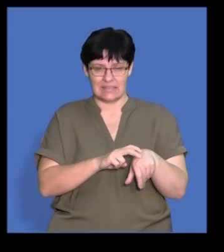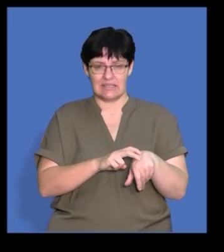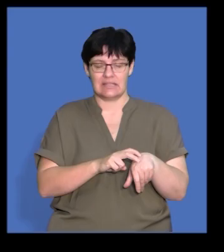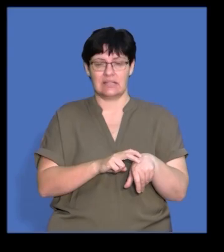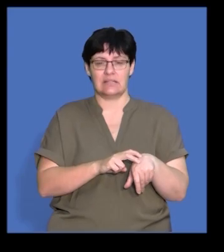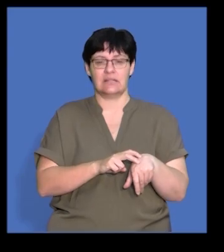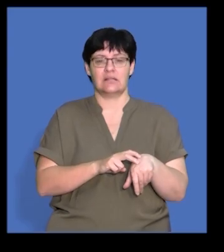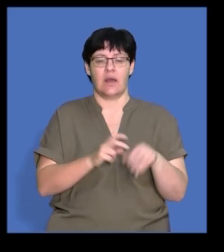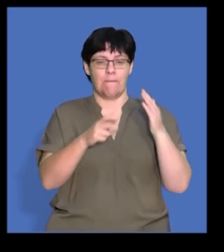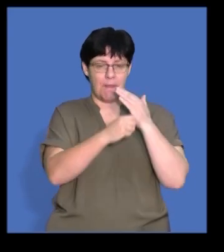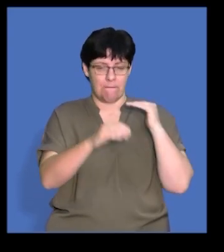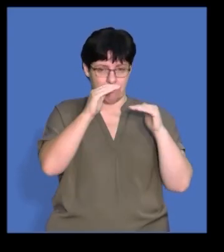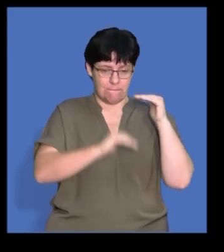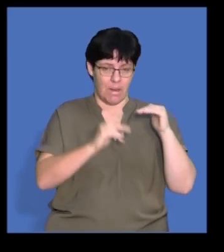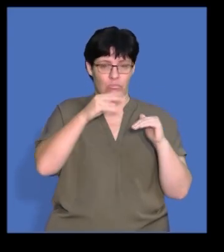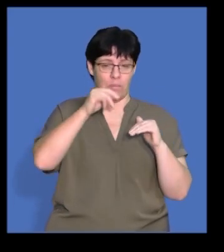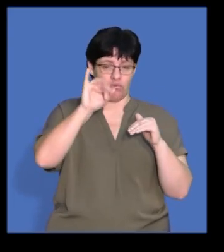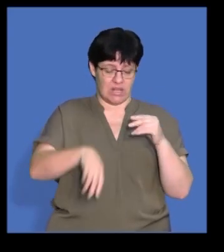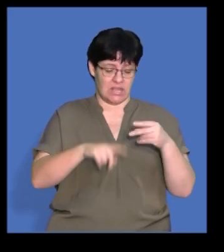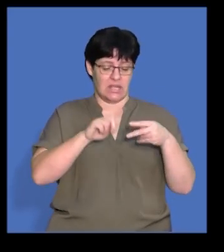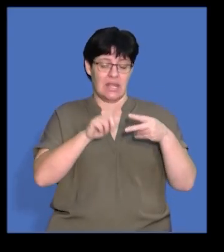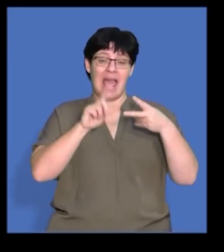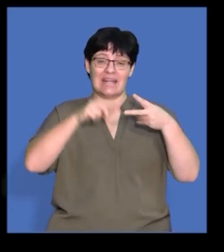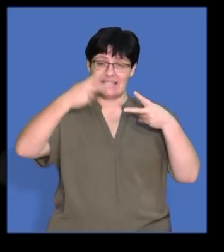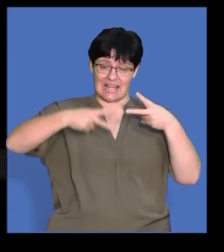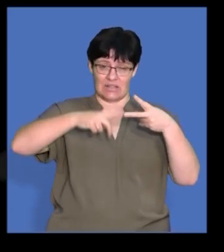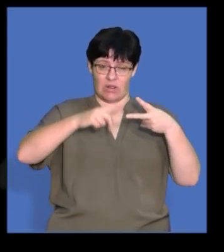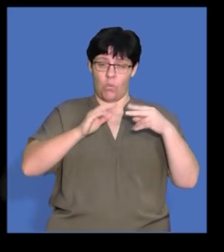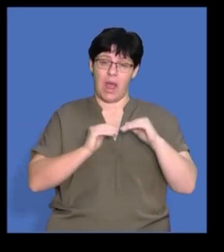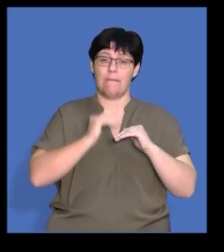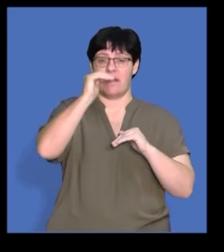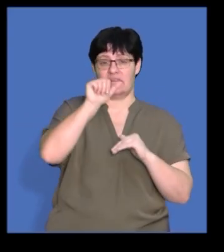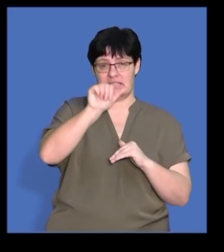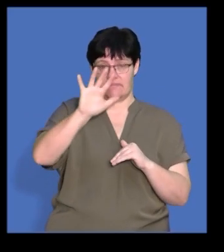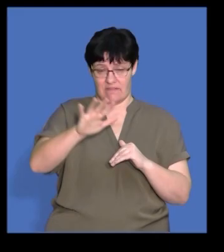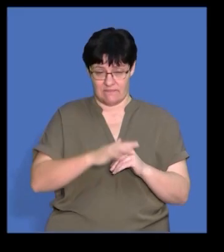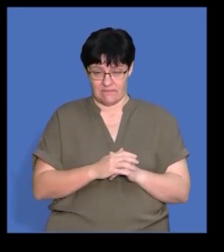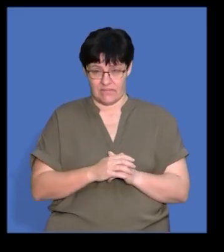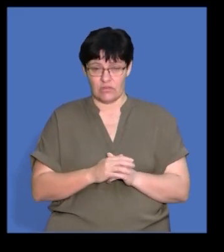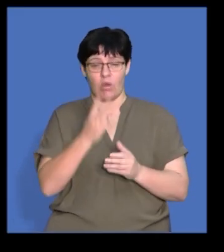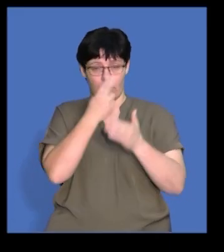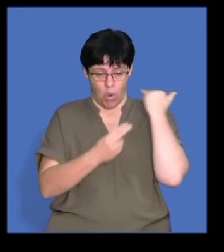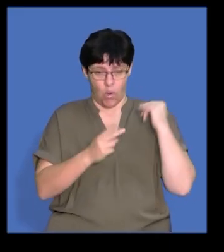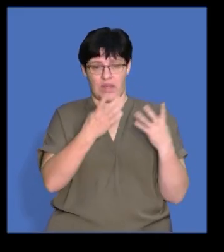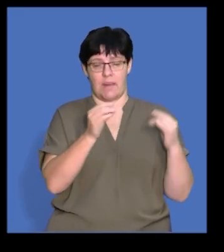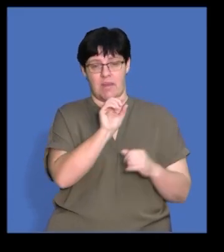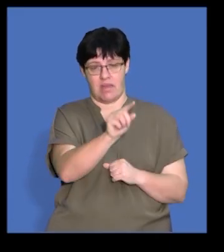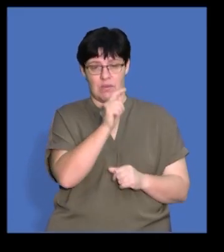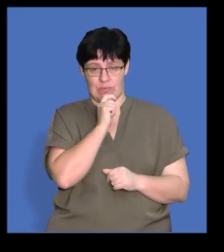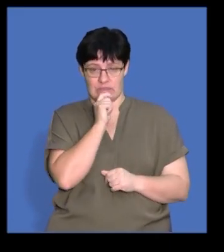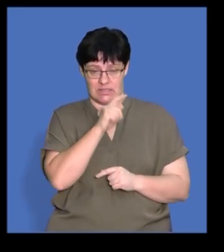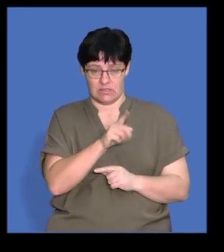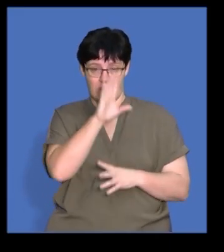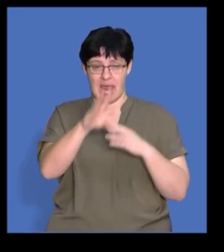the primary and the secondary because he's above 65. So, we're going to take both of those numbers and we're